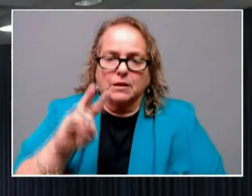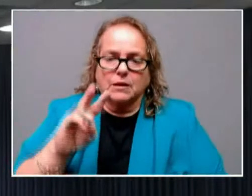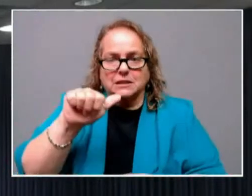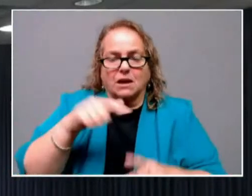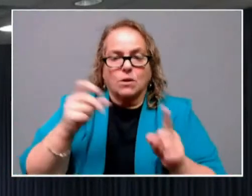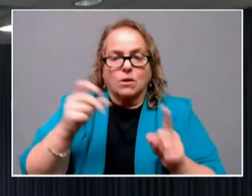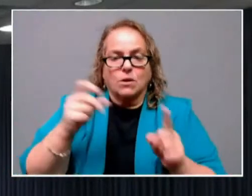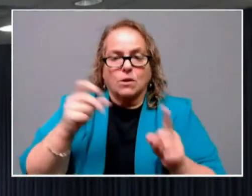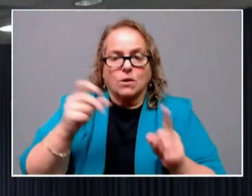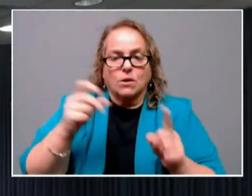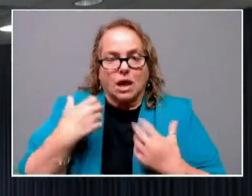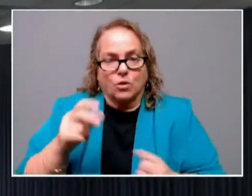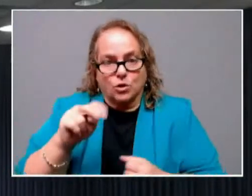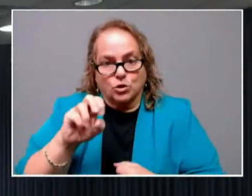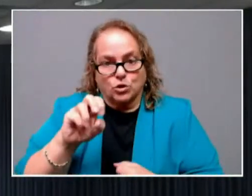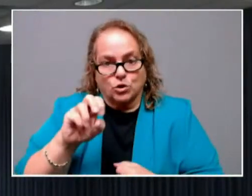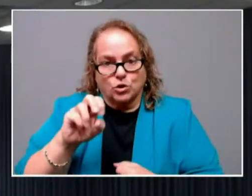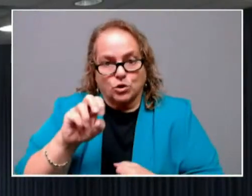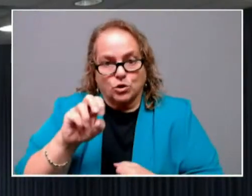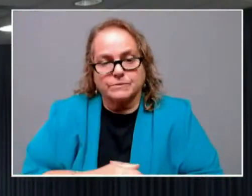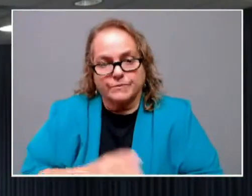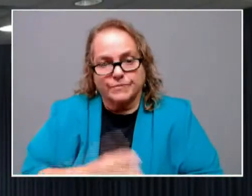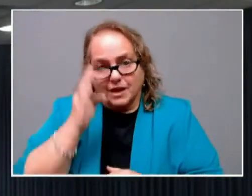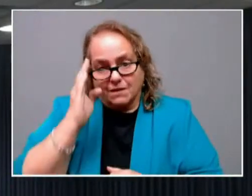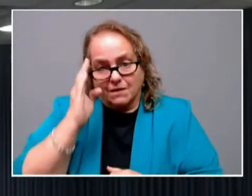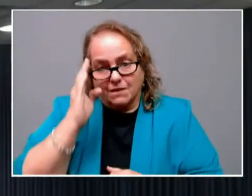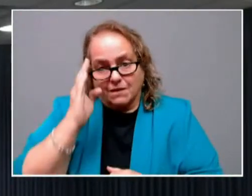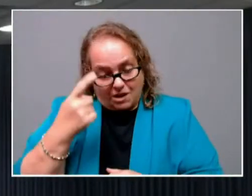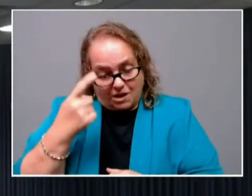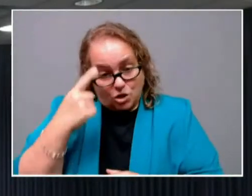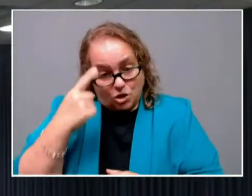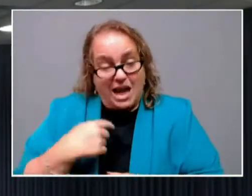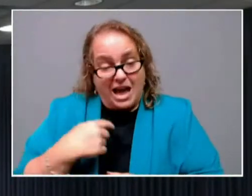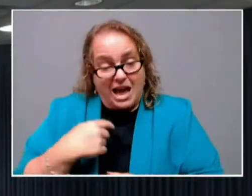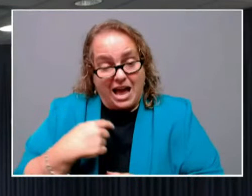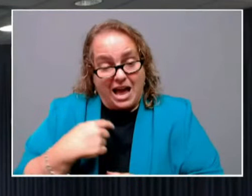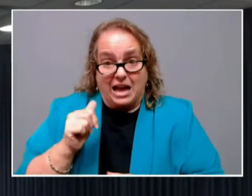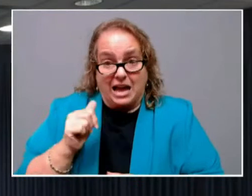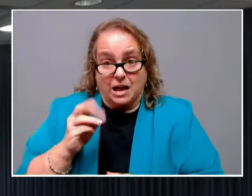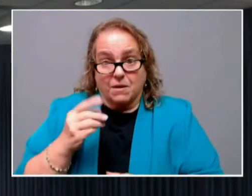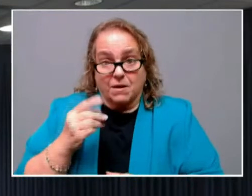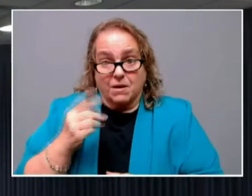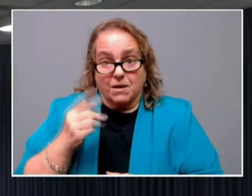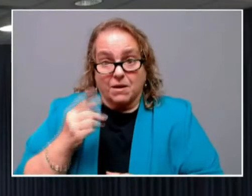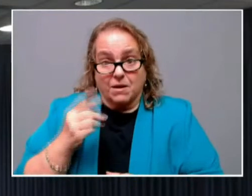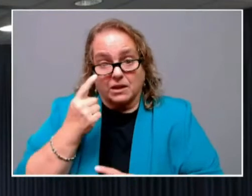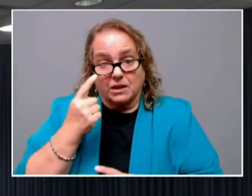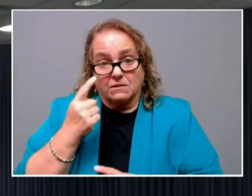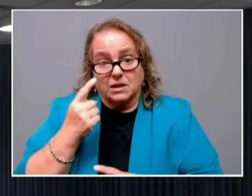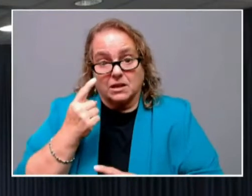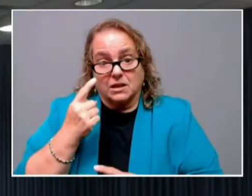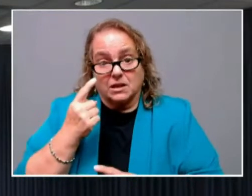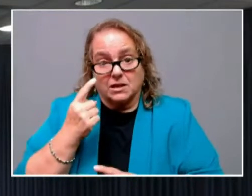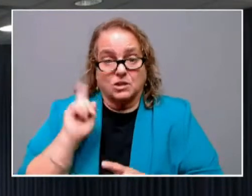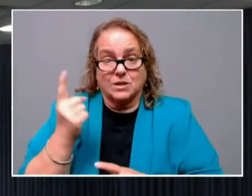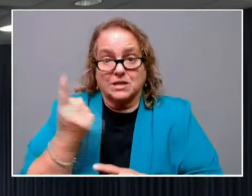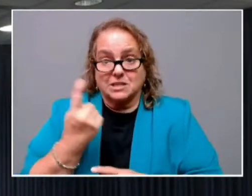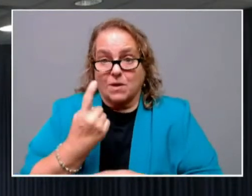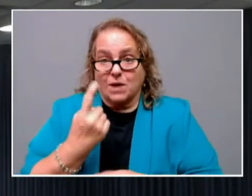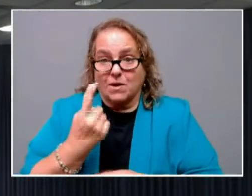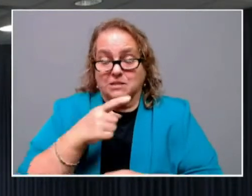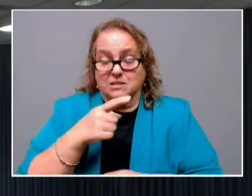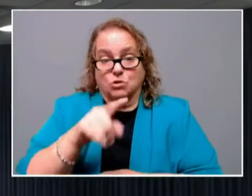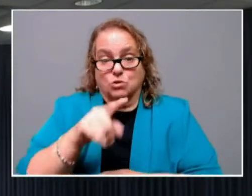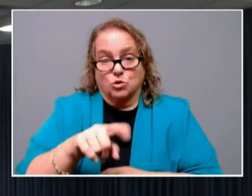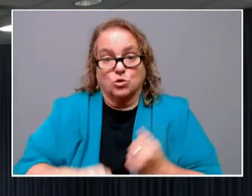Hi, Governor. I am thinking last week someone asked if you supported President